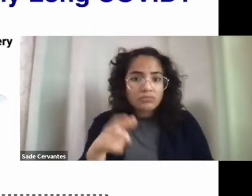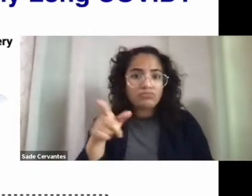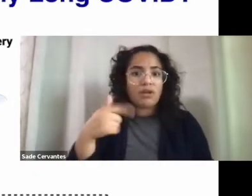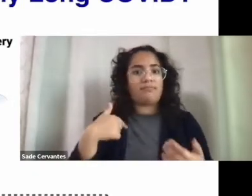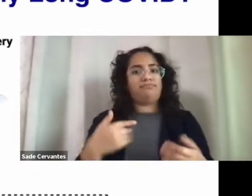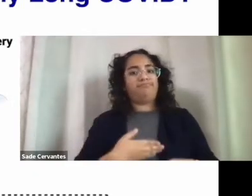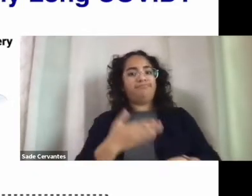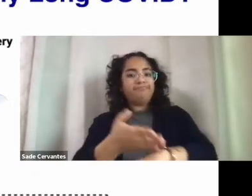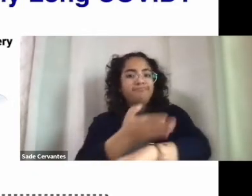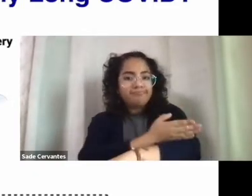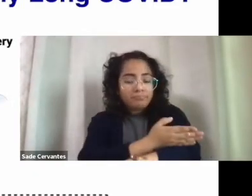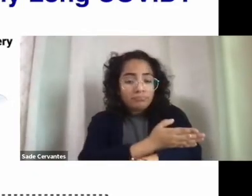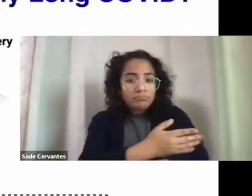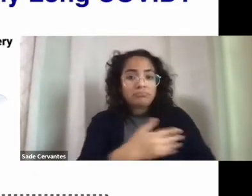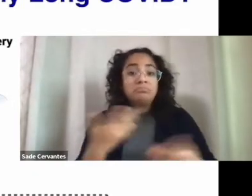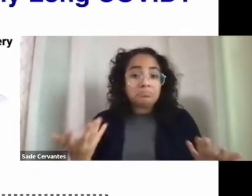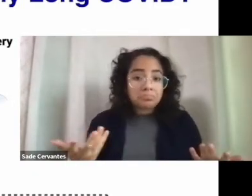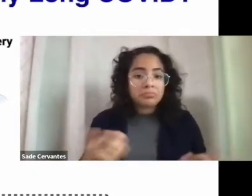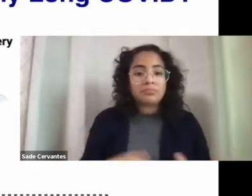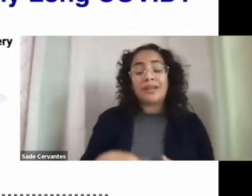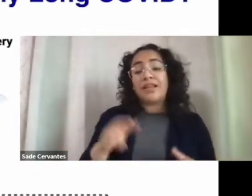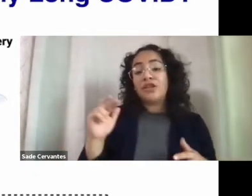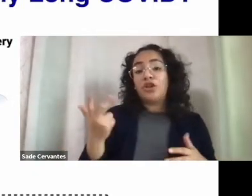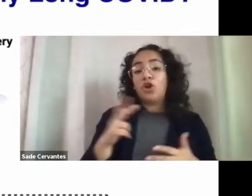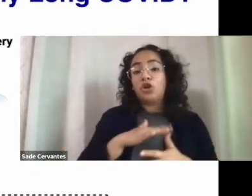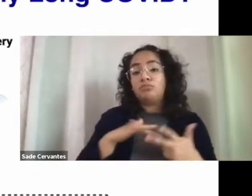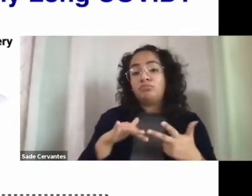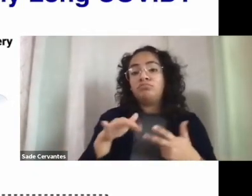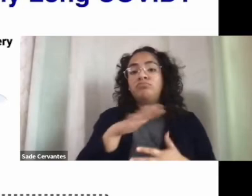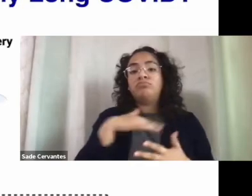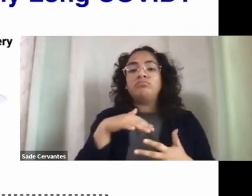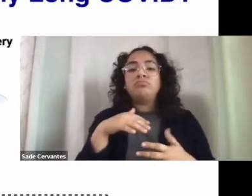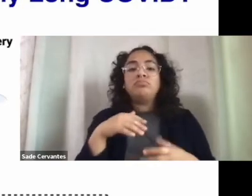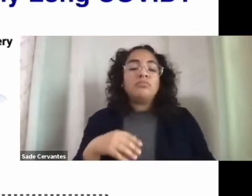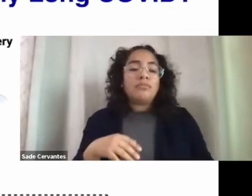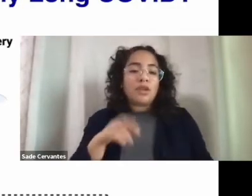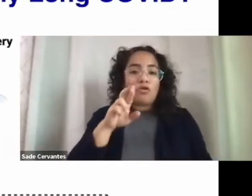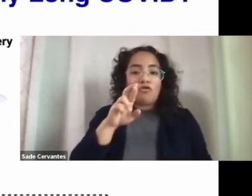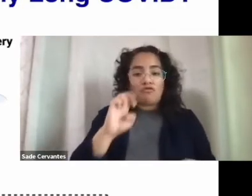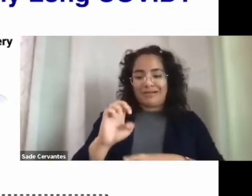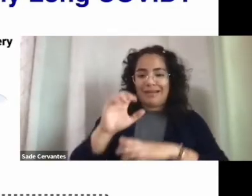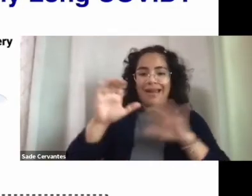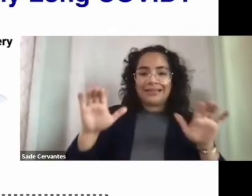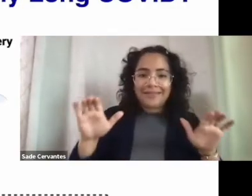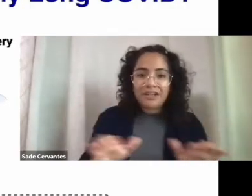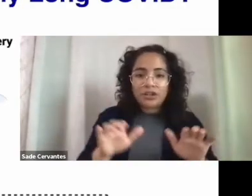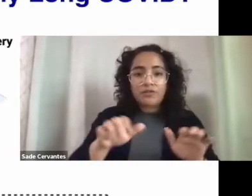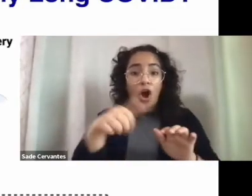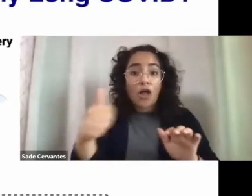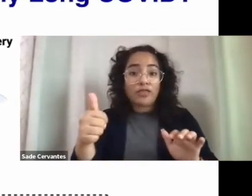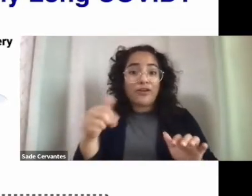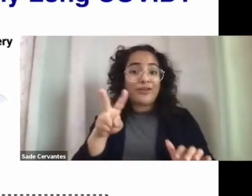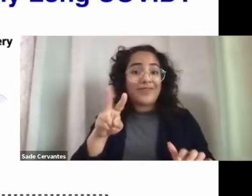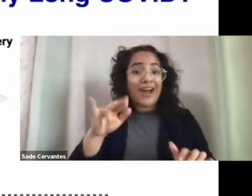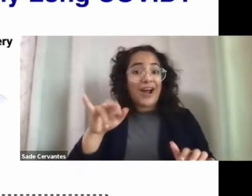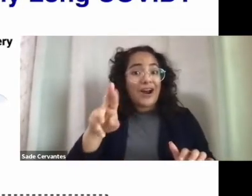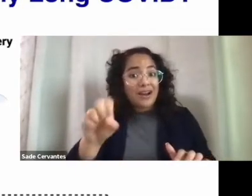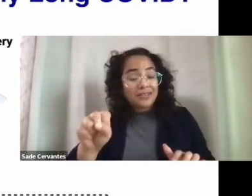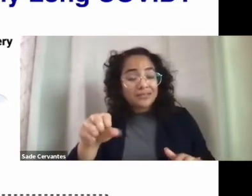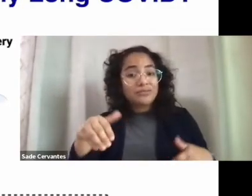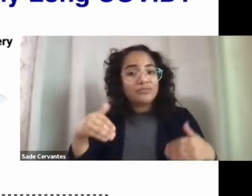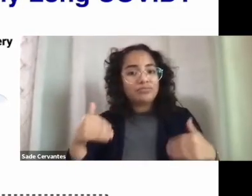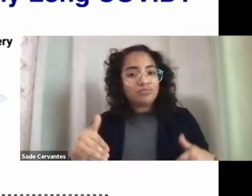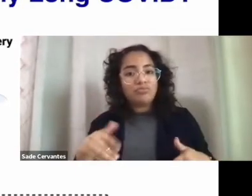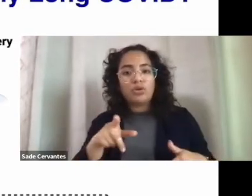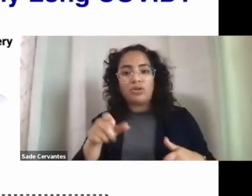third area that's being investigated is the reactivation of other viruses. And so there are lots of other viruses that we all